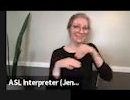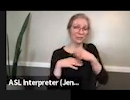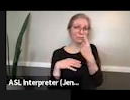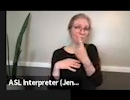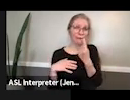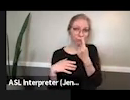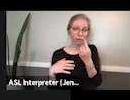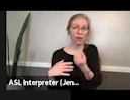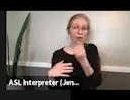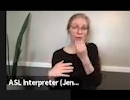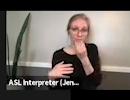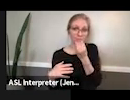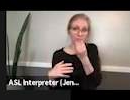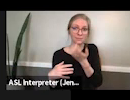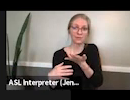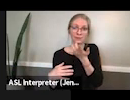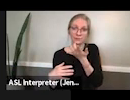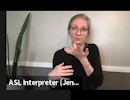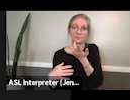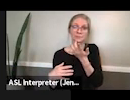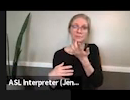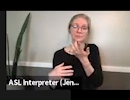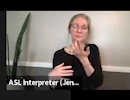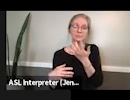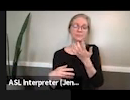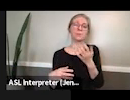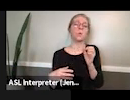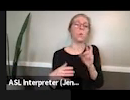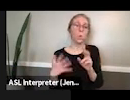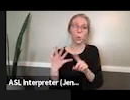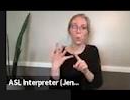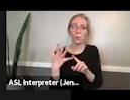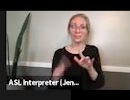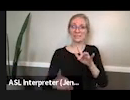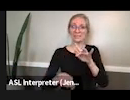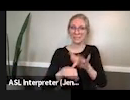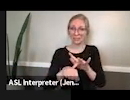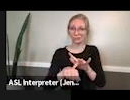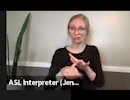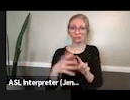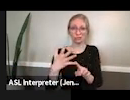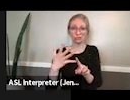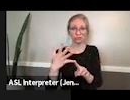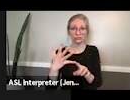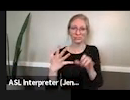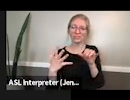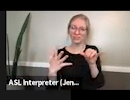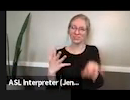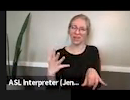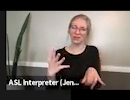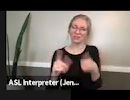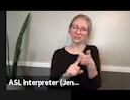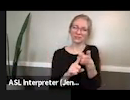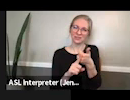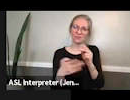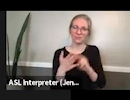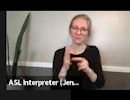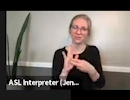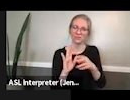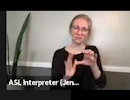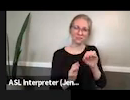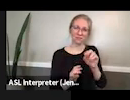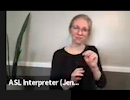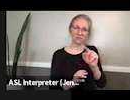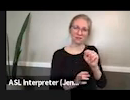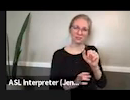have to have it right here in contact with your body, or touch, which by its very definition is in contact.